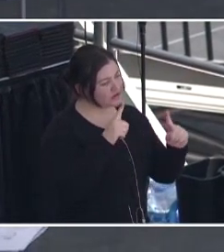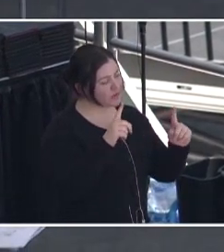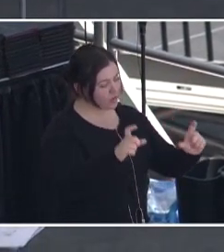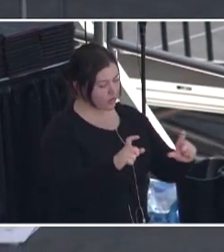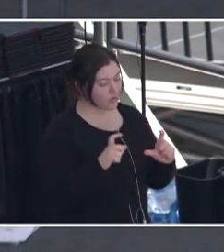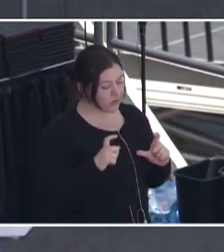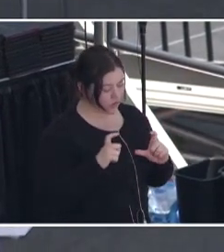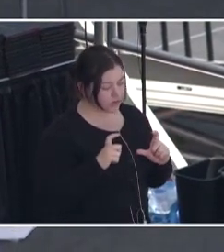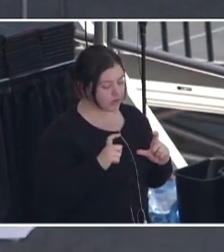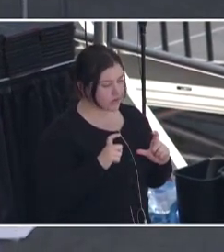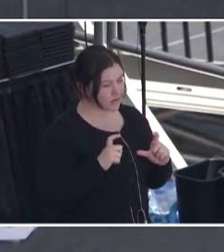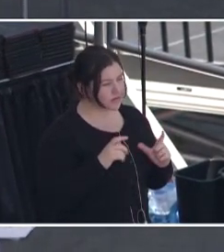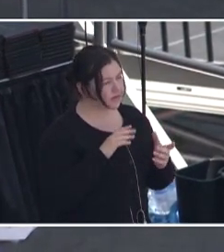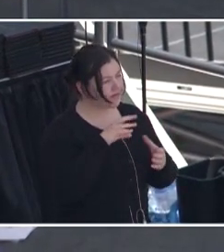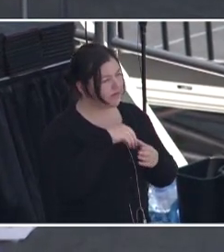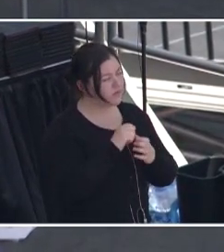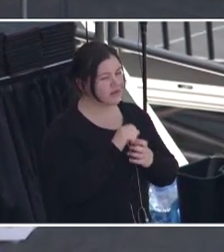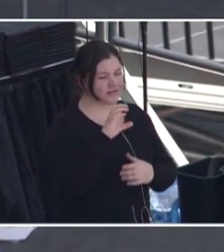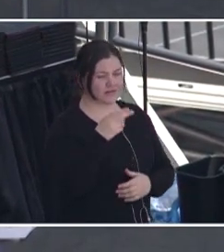of